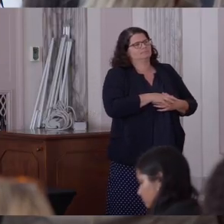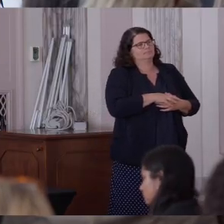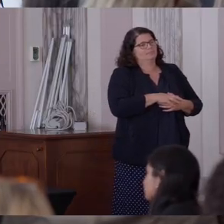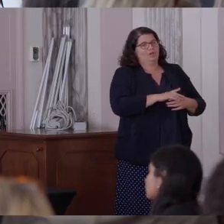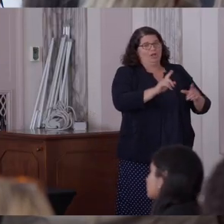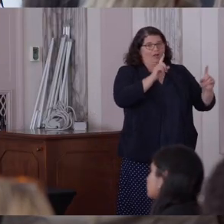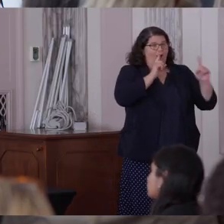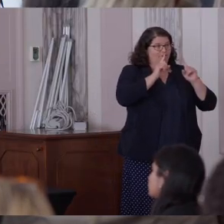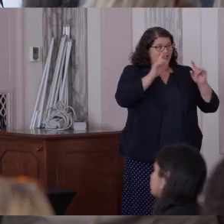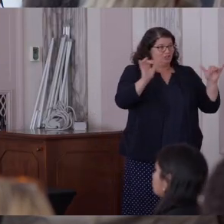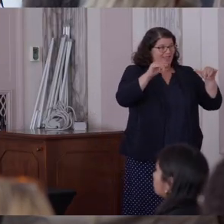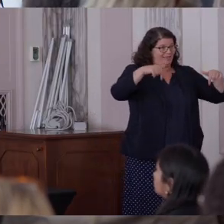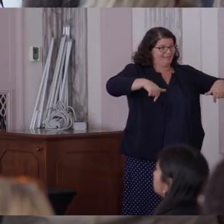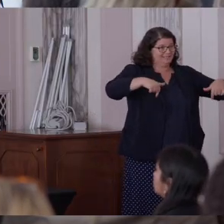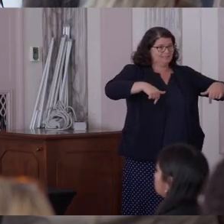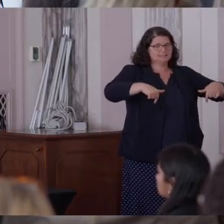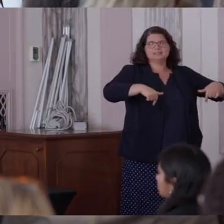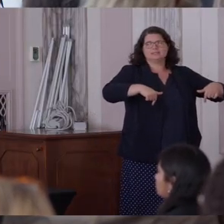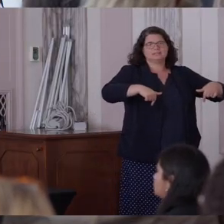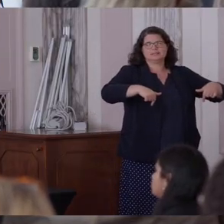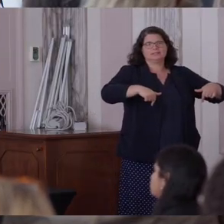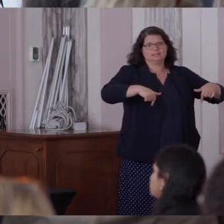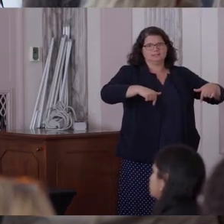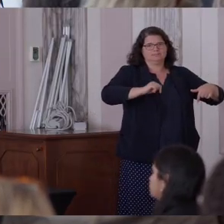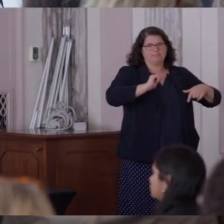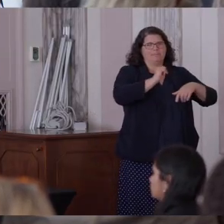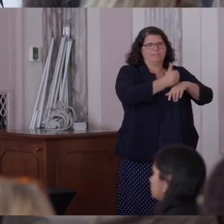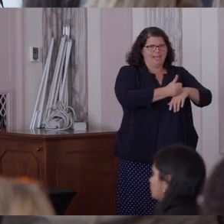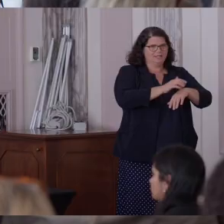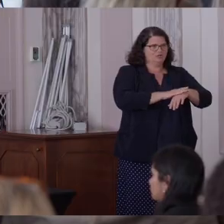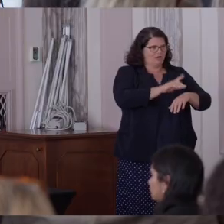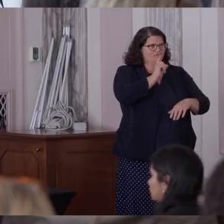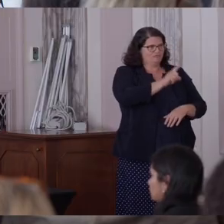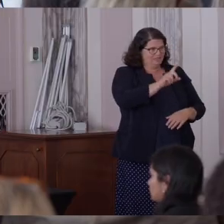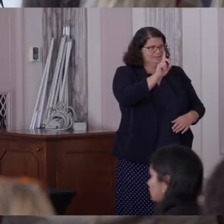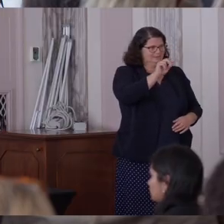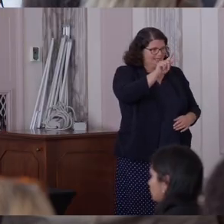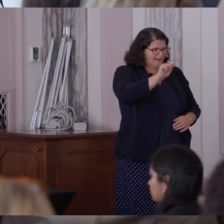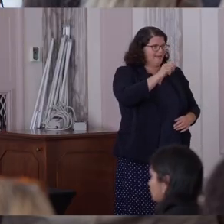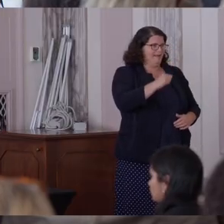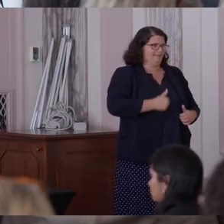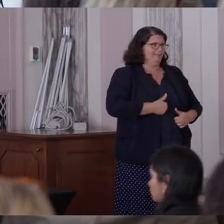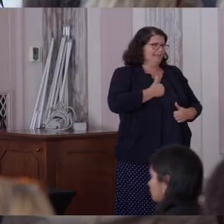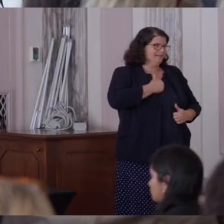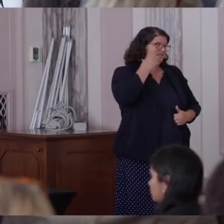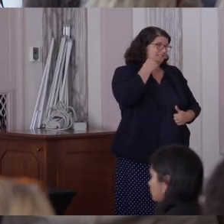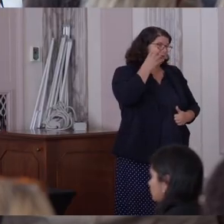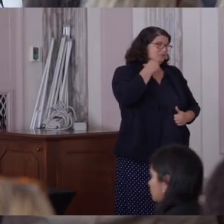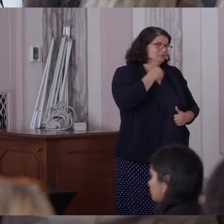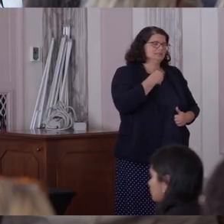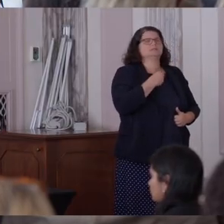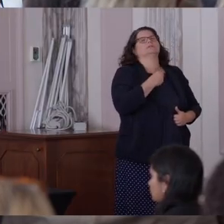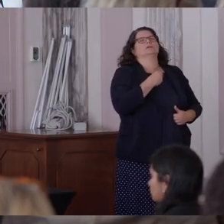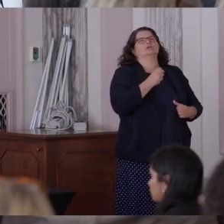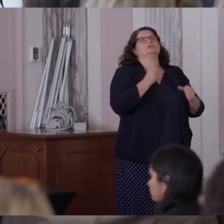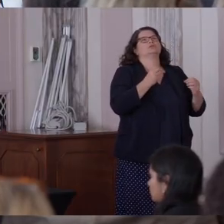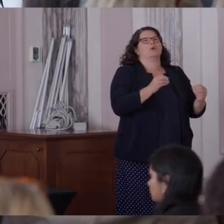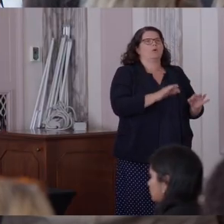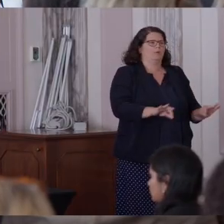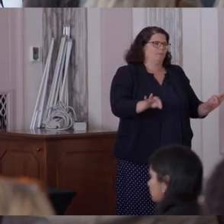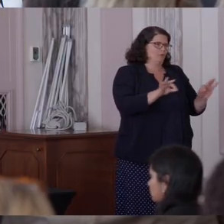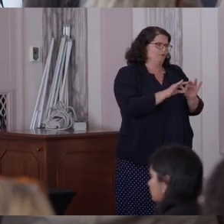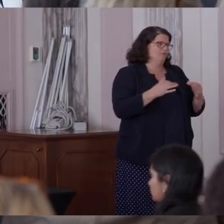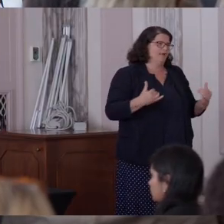Conversations like these that are based on actual data and lived experience are now more important than